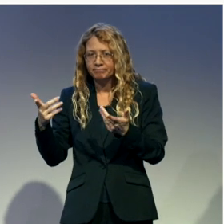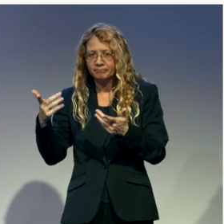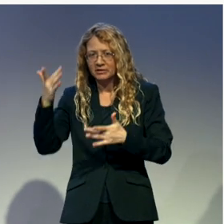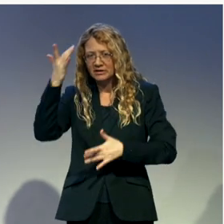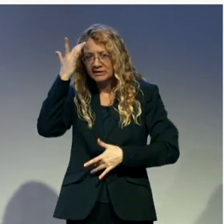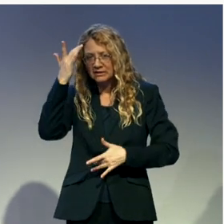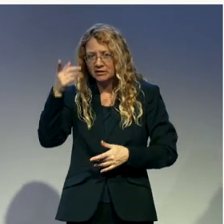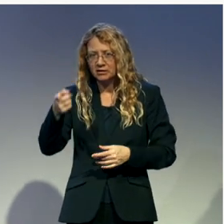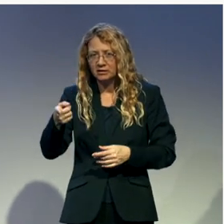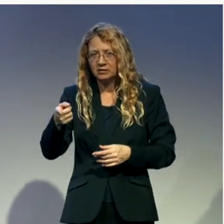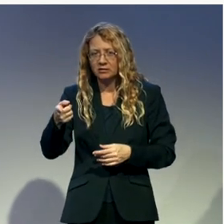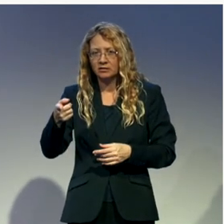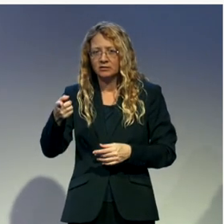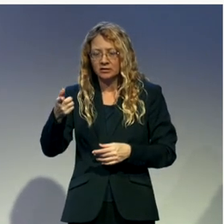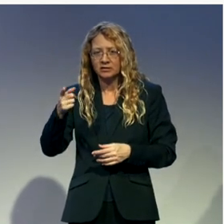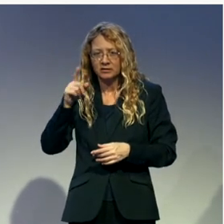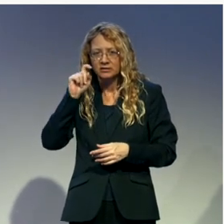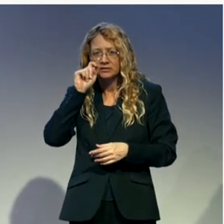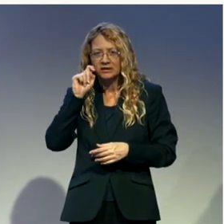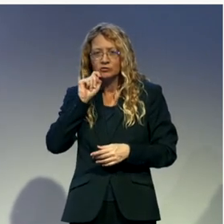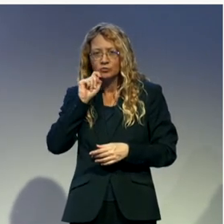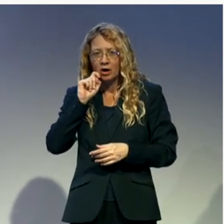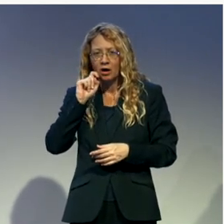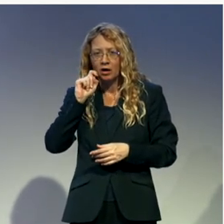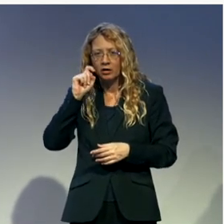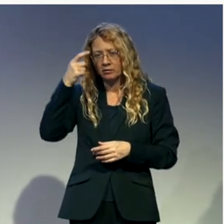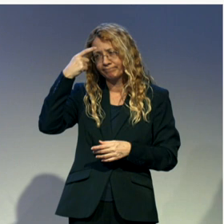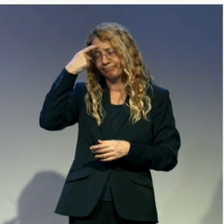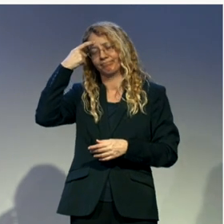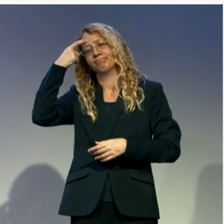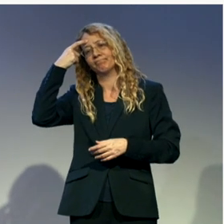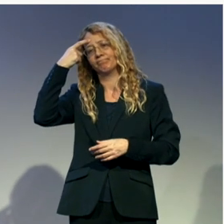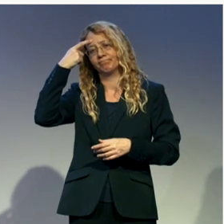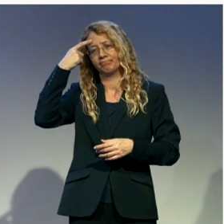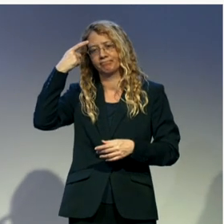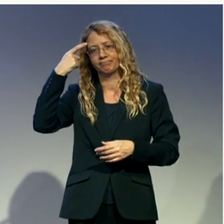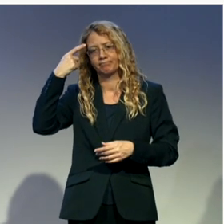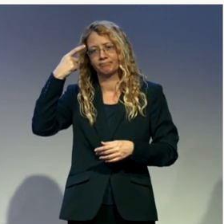their programs, are you finding that they were misdiagnosed?